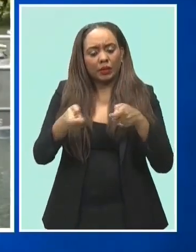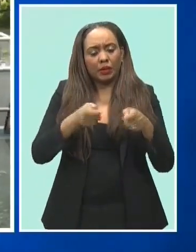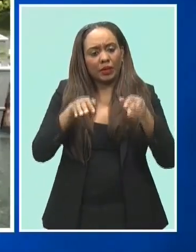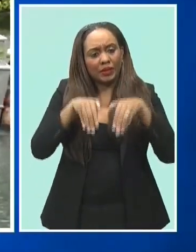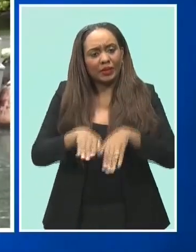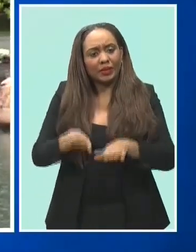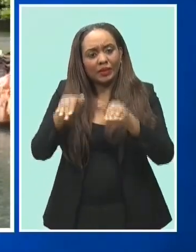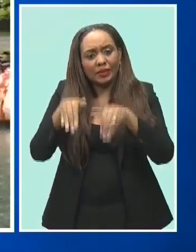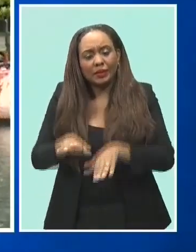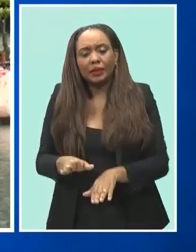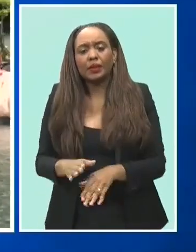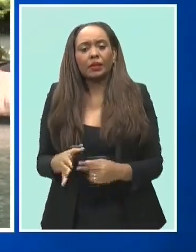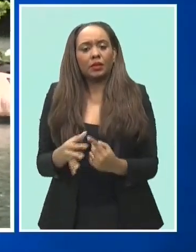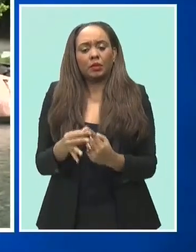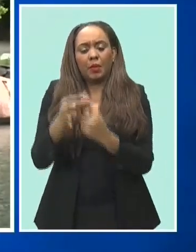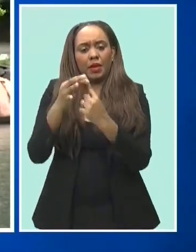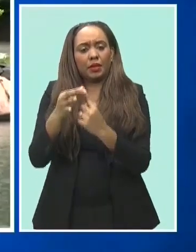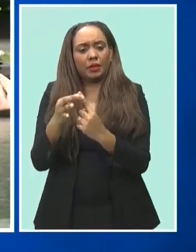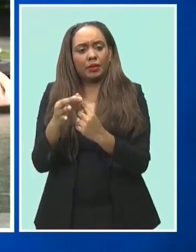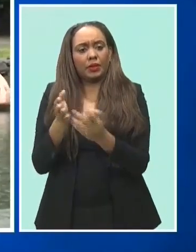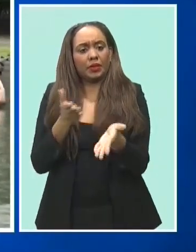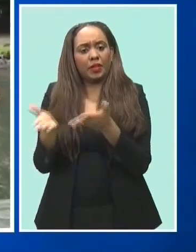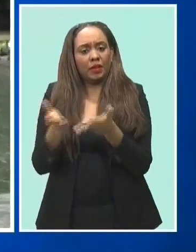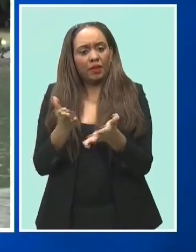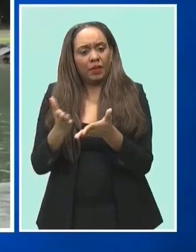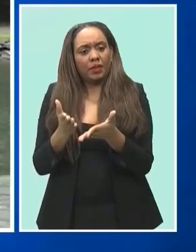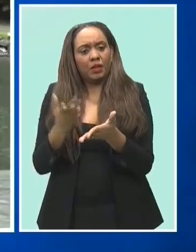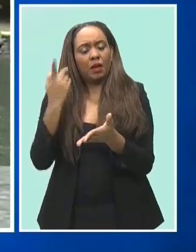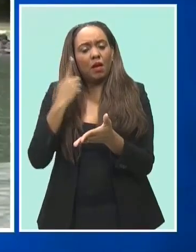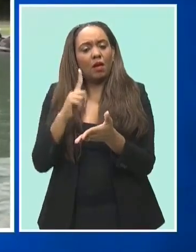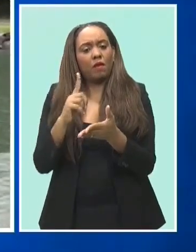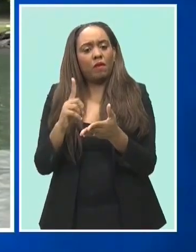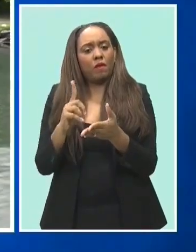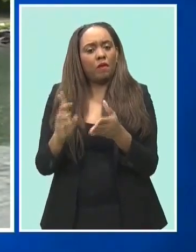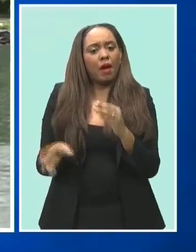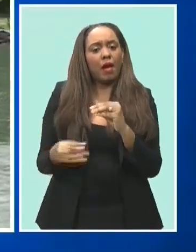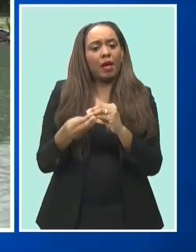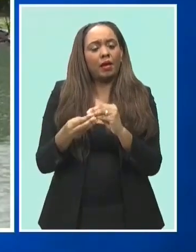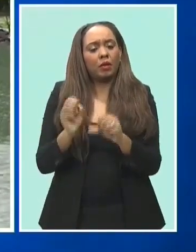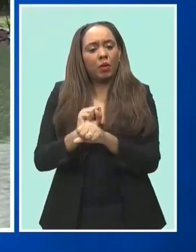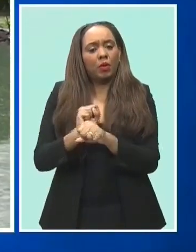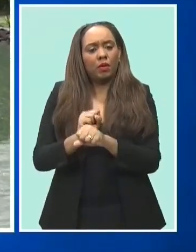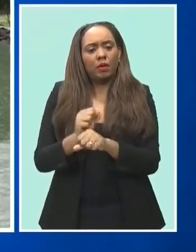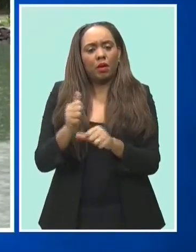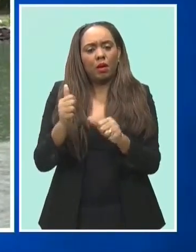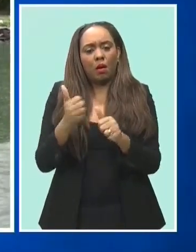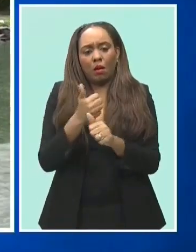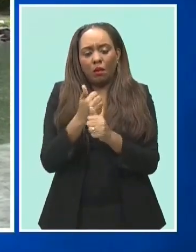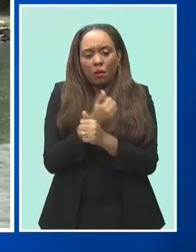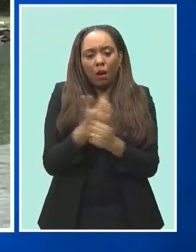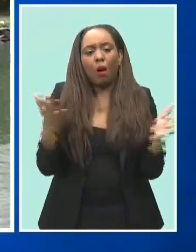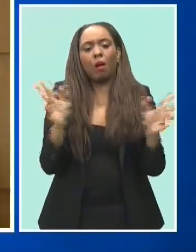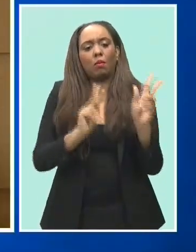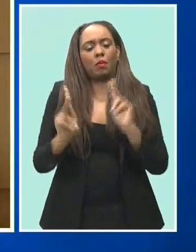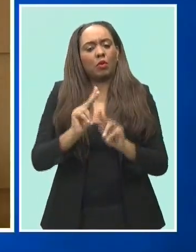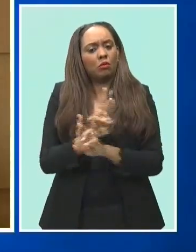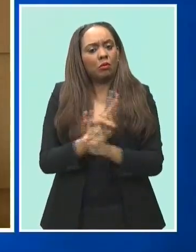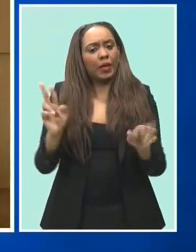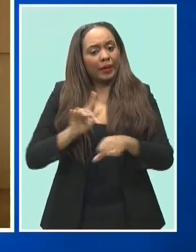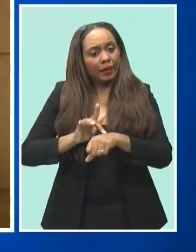Unit, both of which were called out to perform extra duties. He says the force was ready from very early.